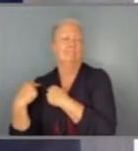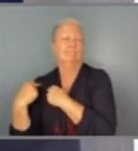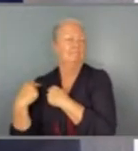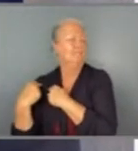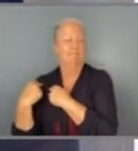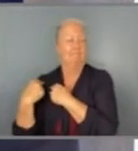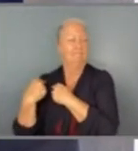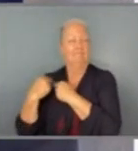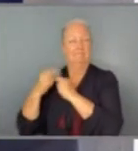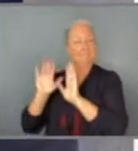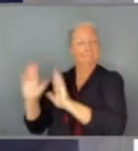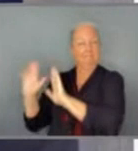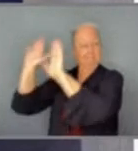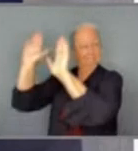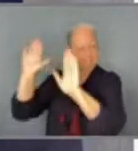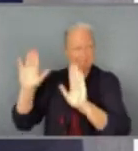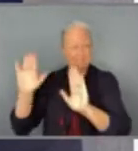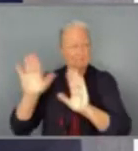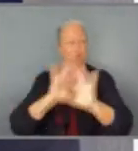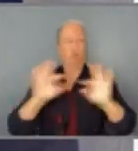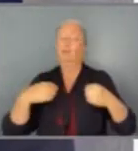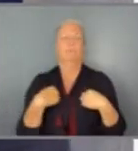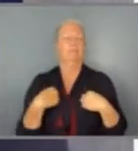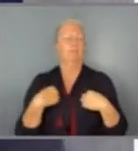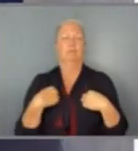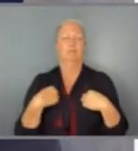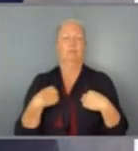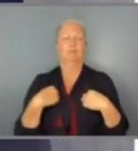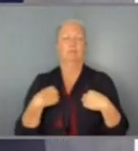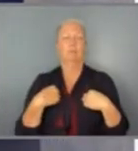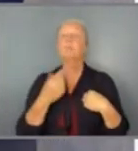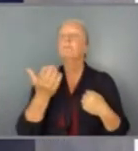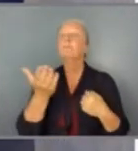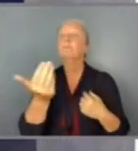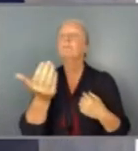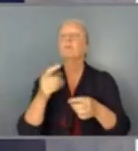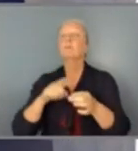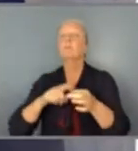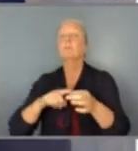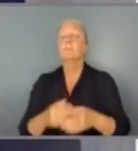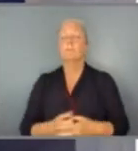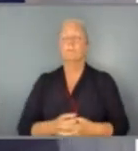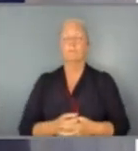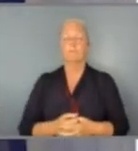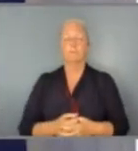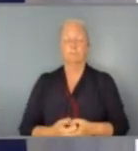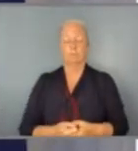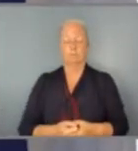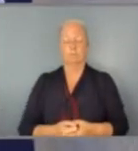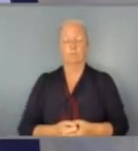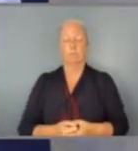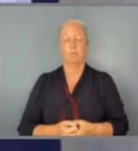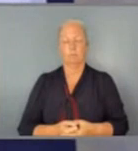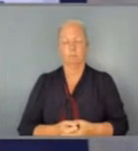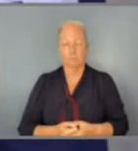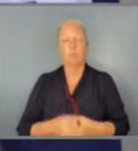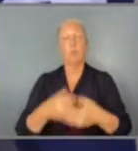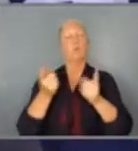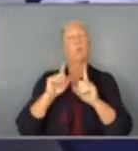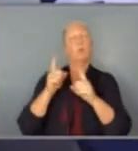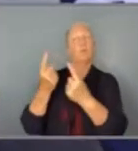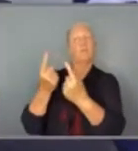unilaterally by individual jurisdictions. Kath? Prime Minister, the health advice that